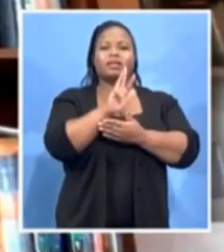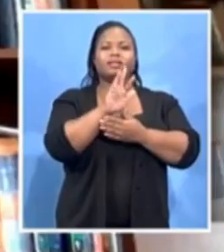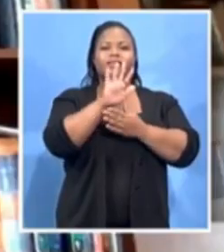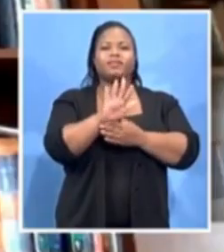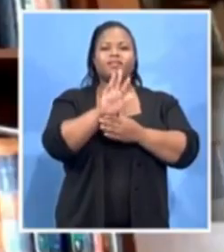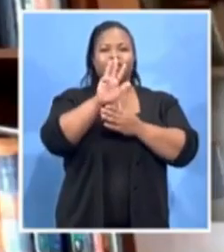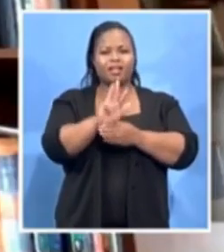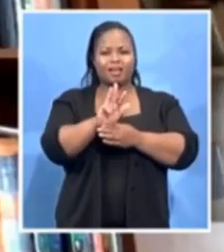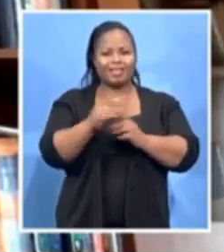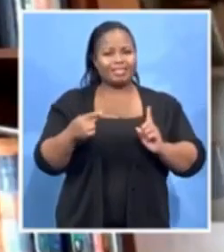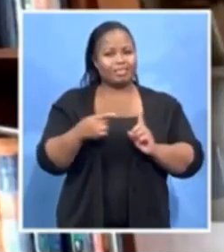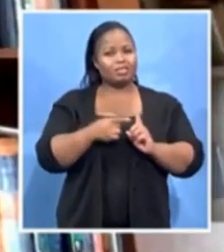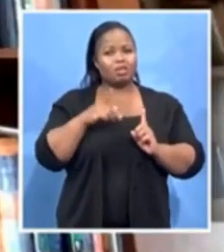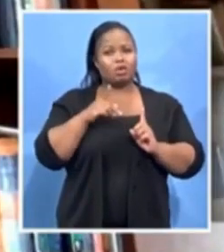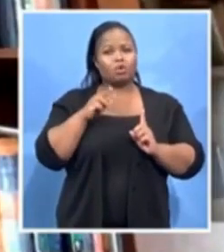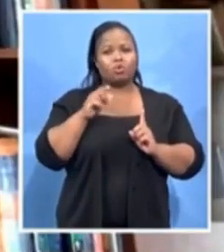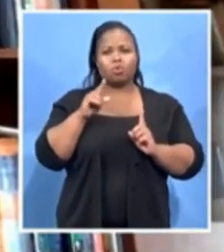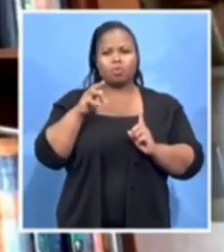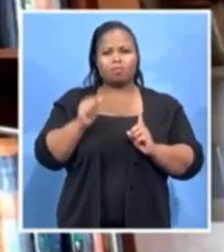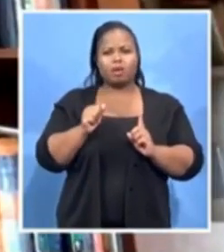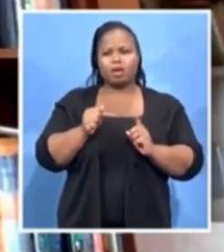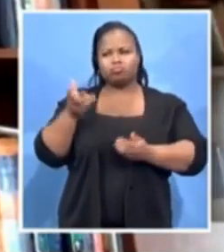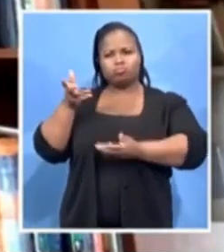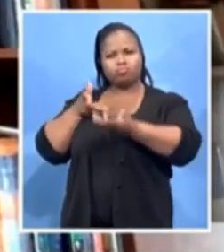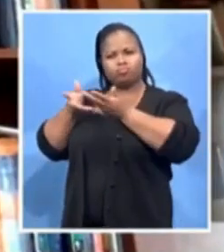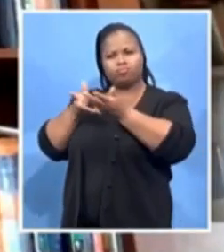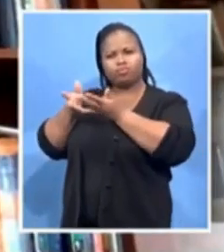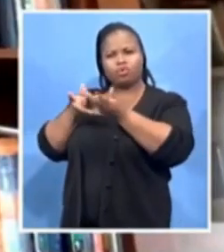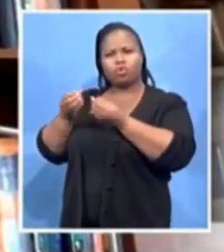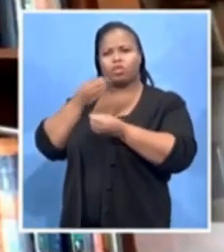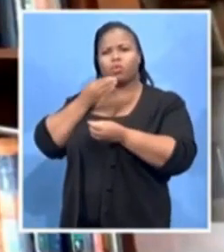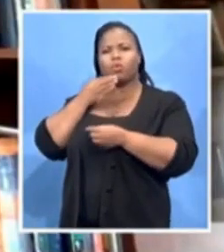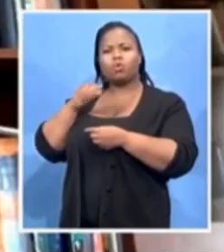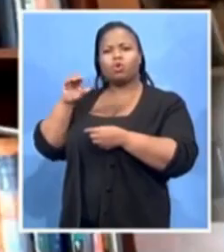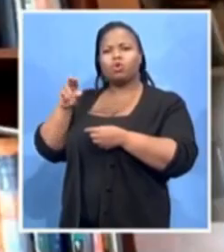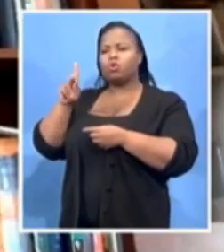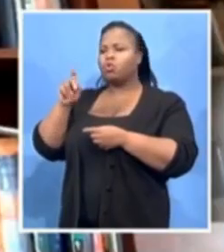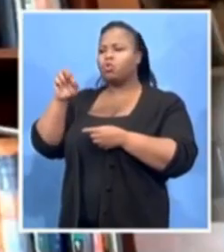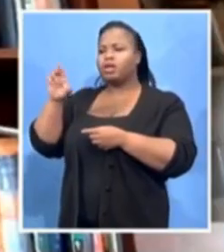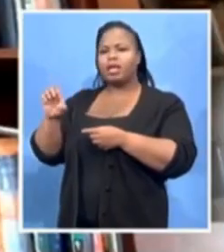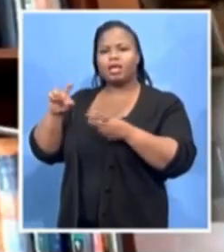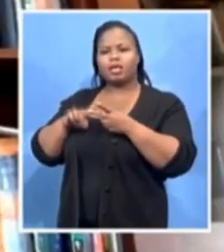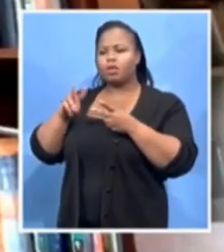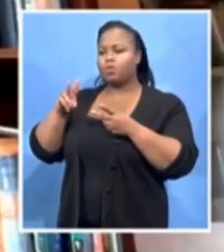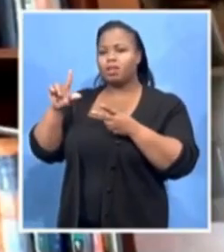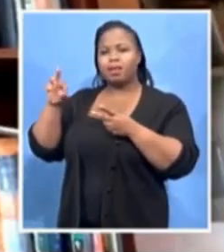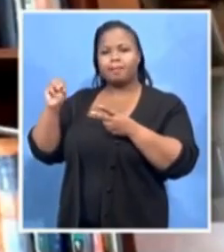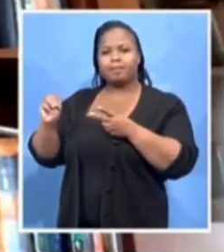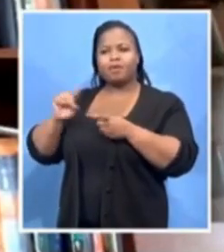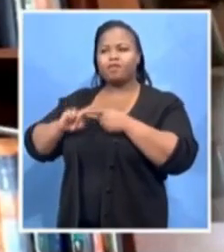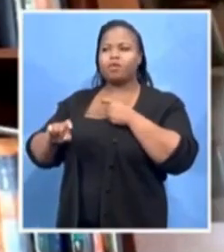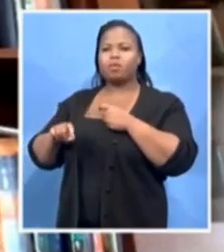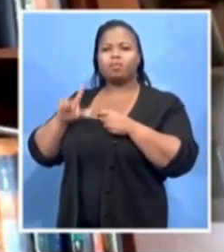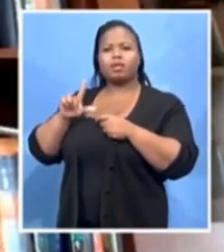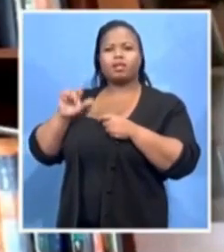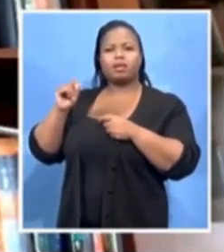Ahmed Sékou Touré and William Tubman of Liberia to sign a treaty in Sanquil in